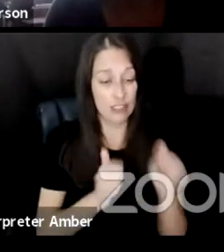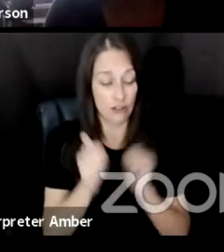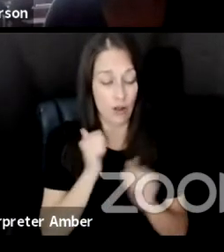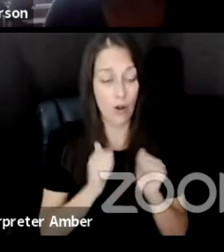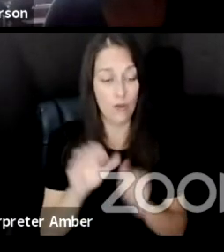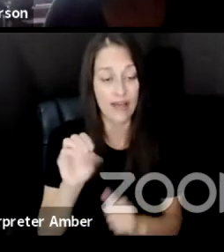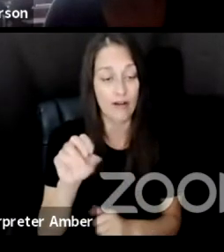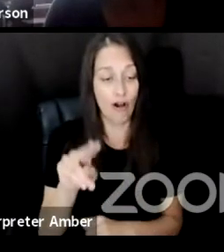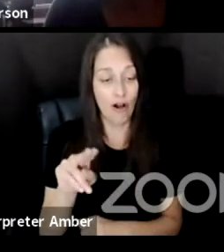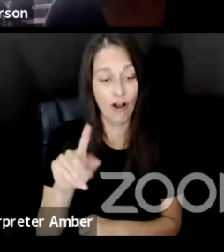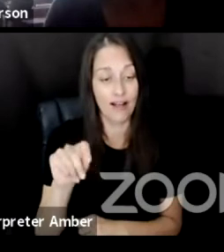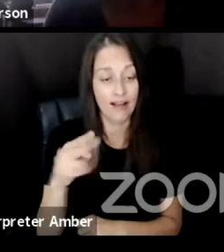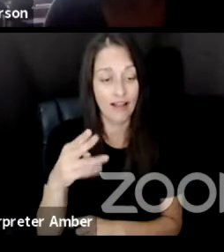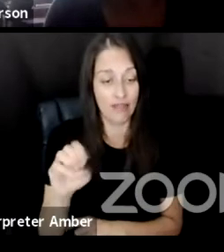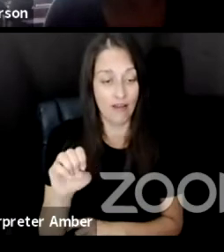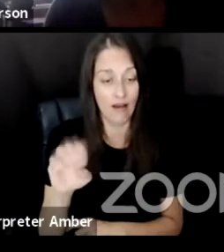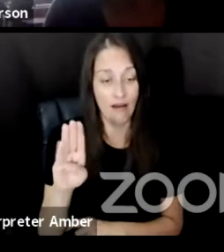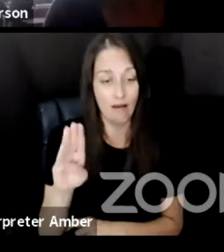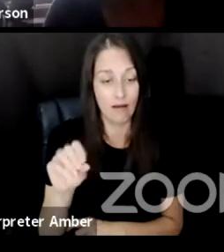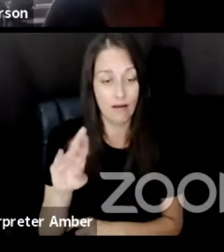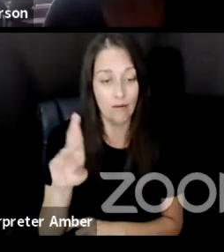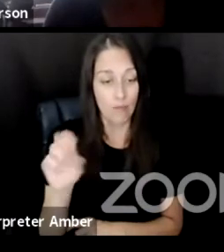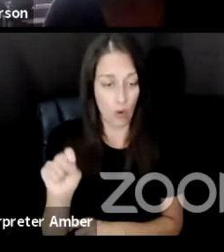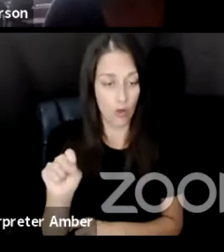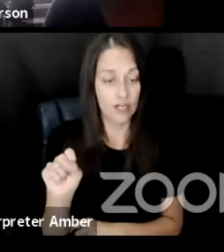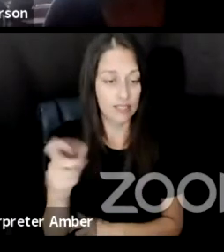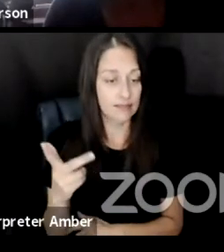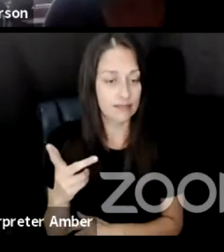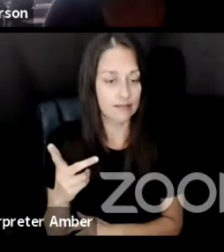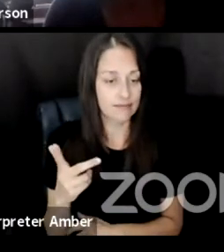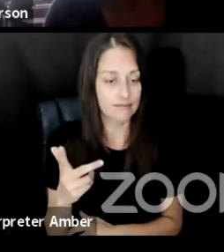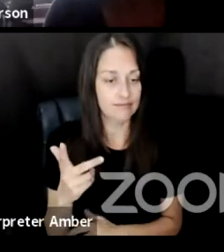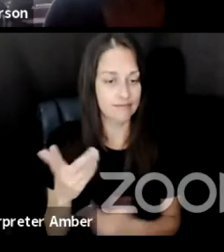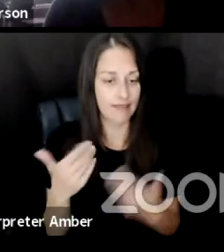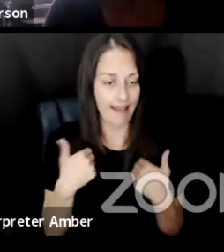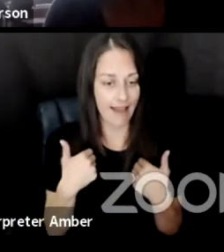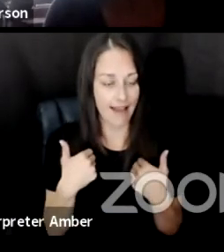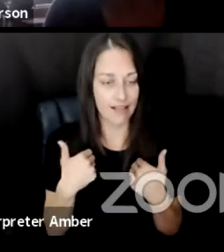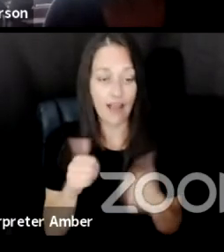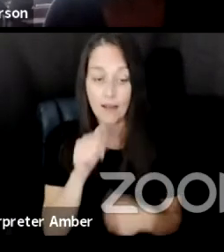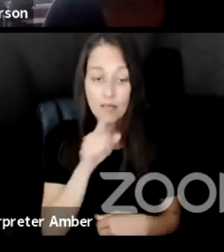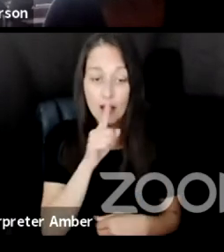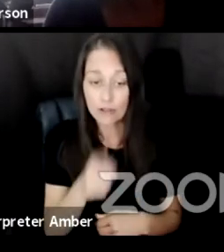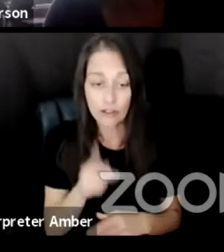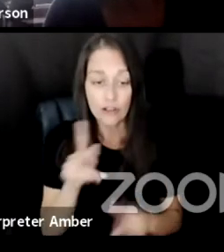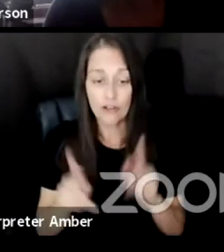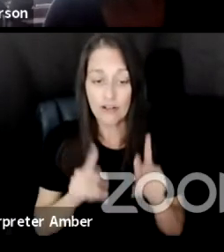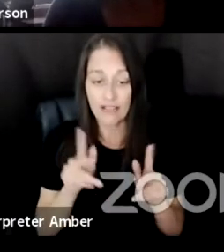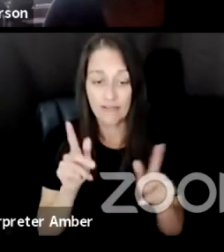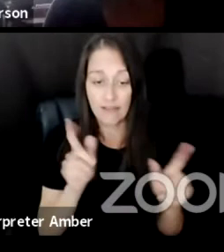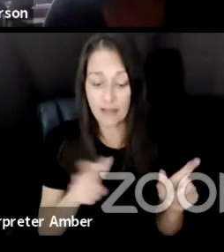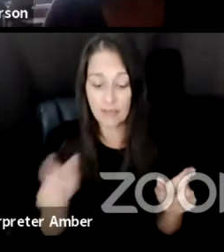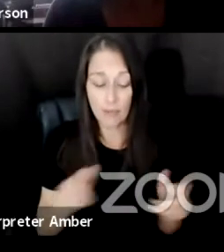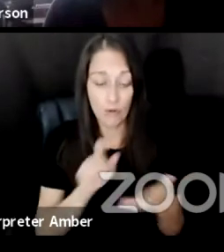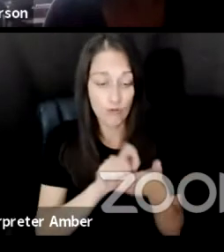And I'm not sure if people wrote about it afterwards, but they talked. And I was doing a different version of